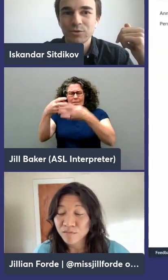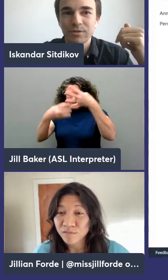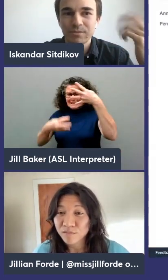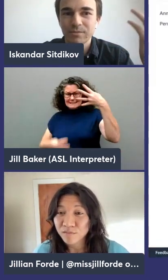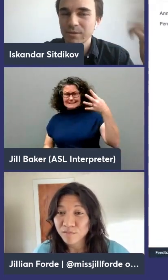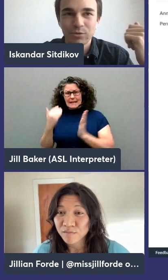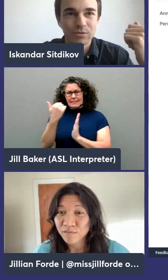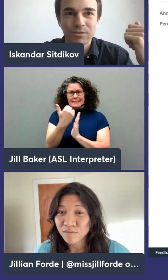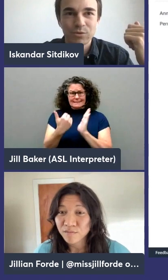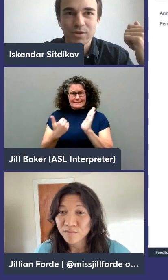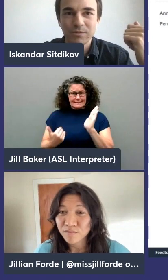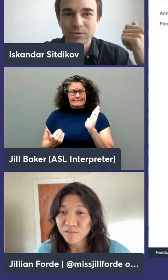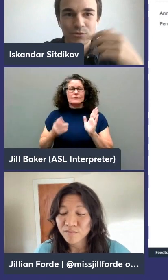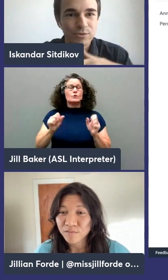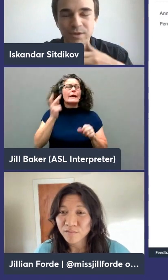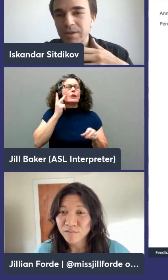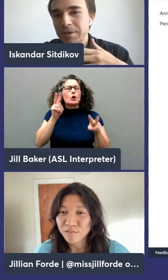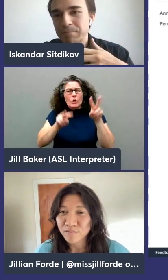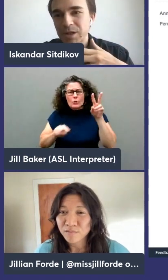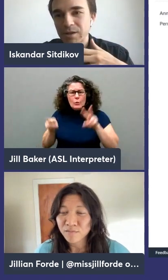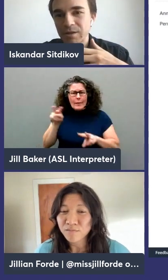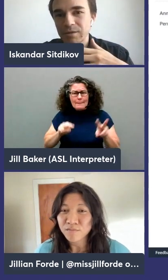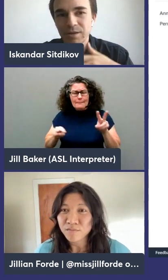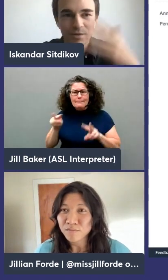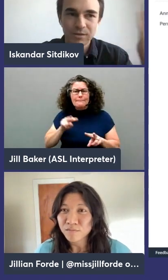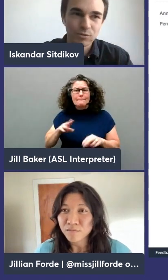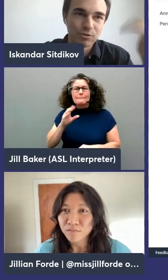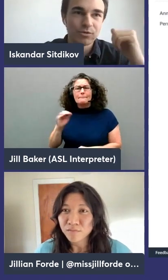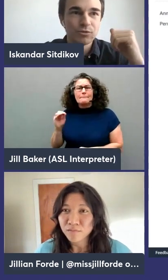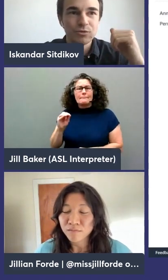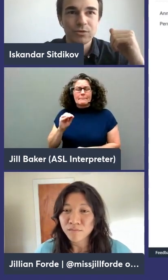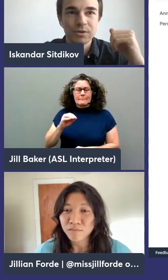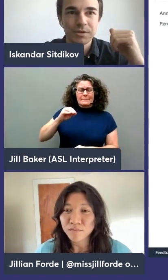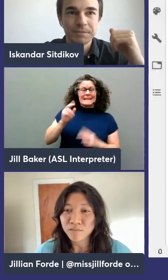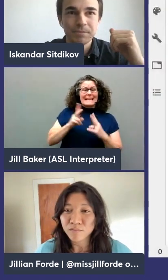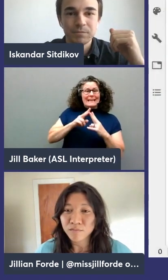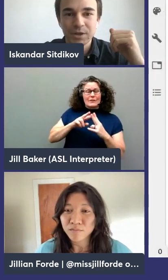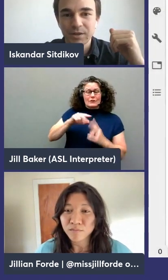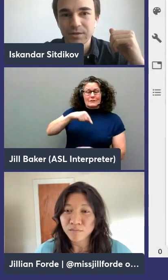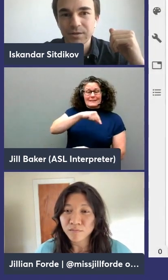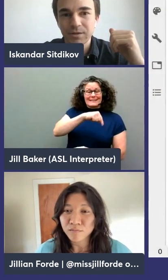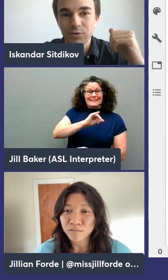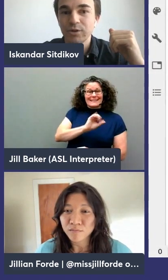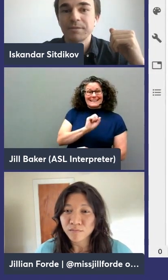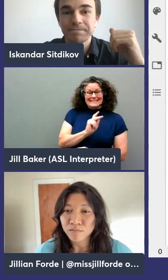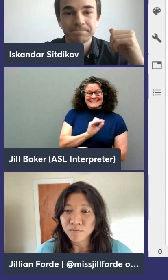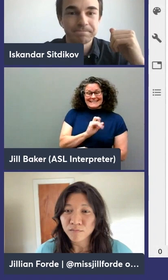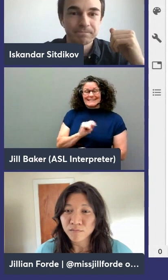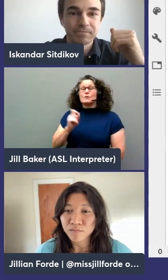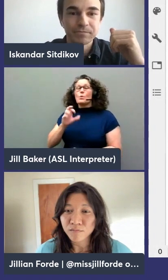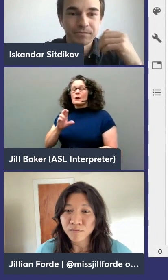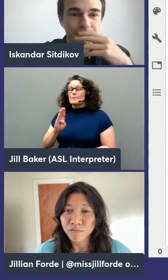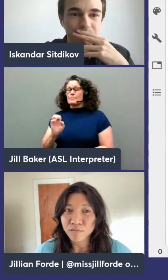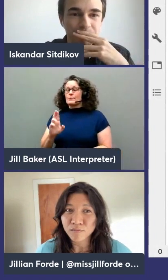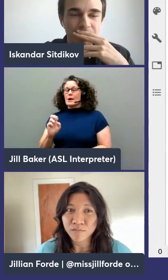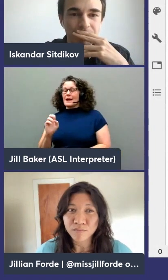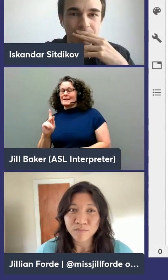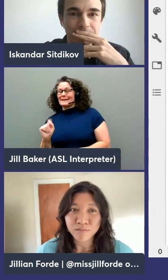here. So you can look through them through Qiskit or through Braket UI.